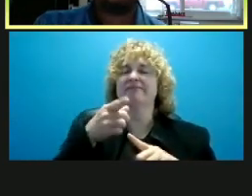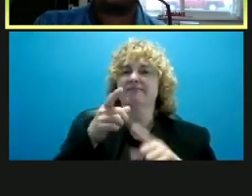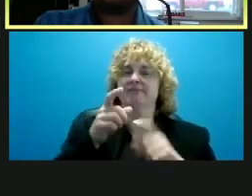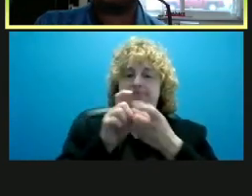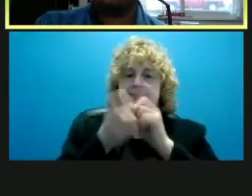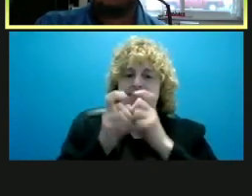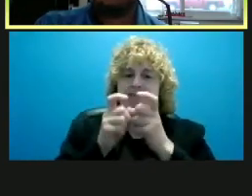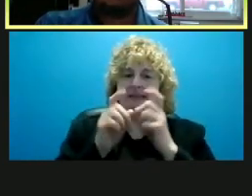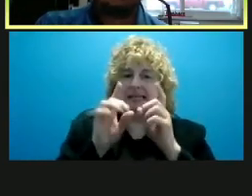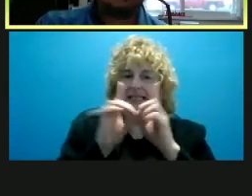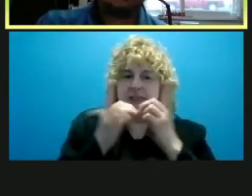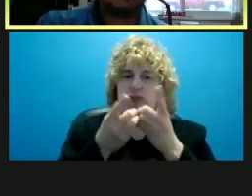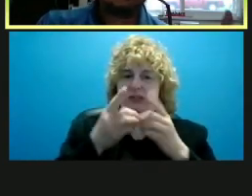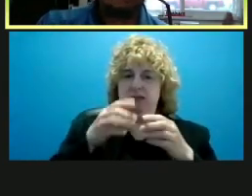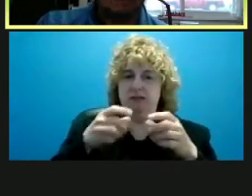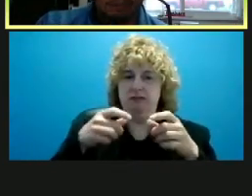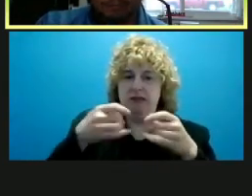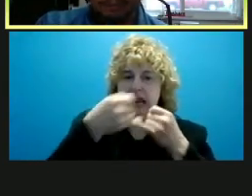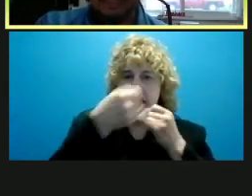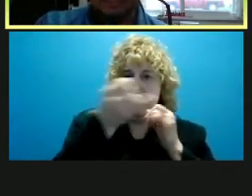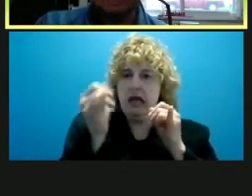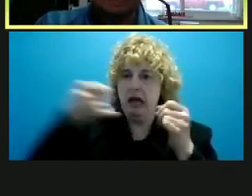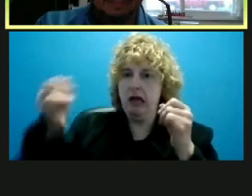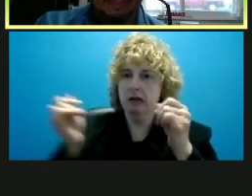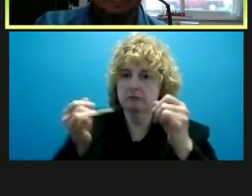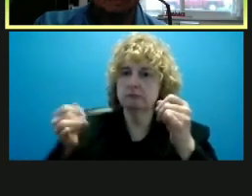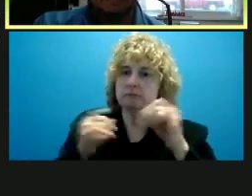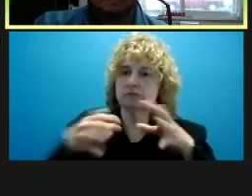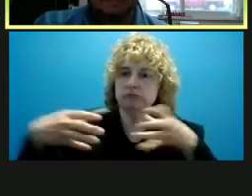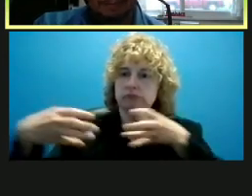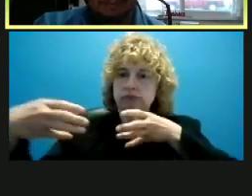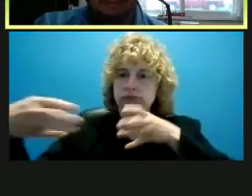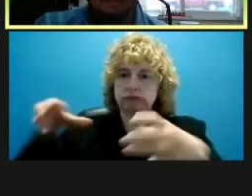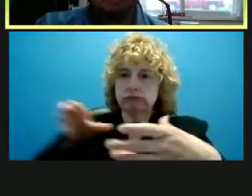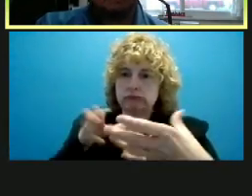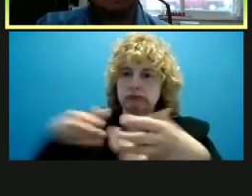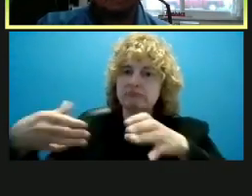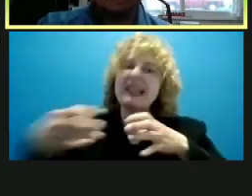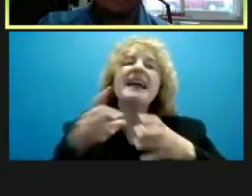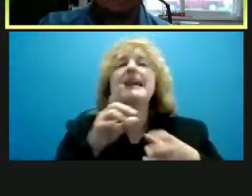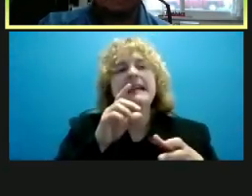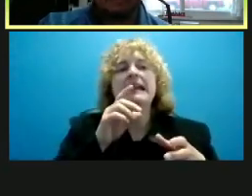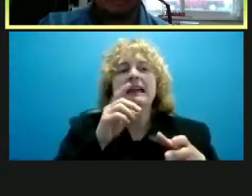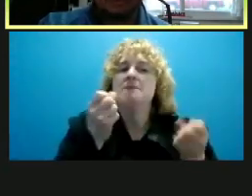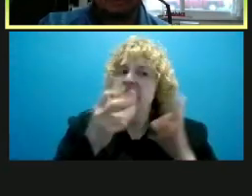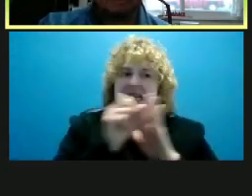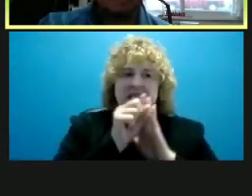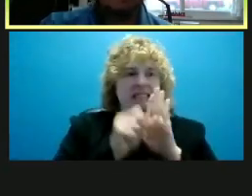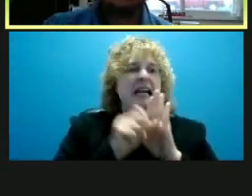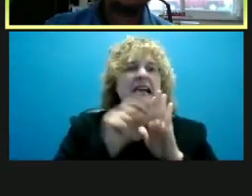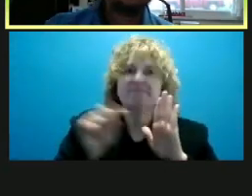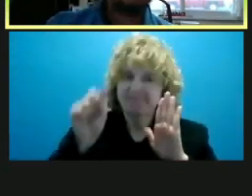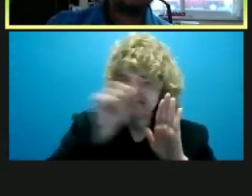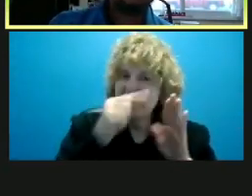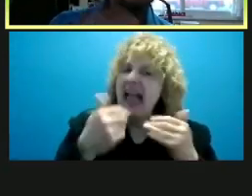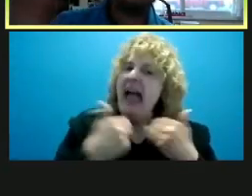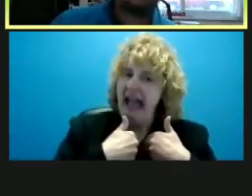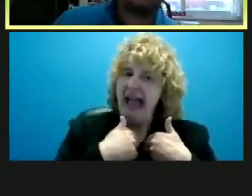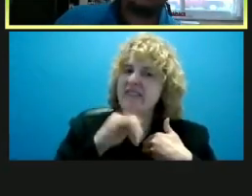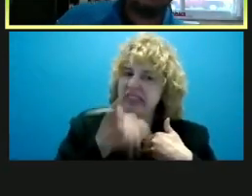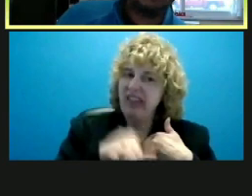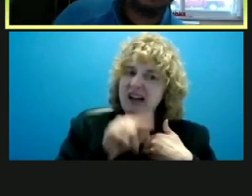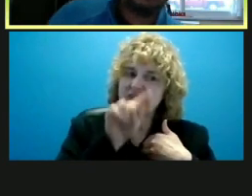This is not a new invention. There are at least a lot of, there are already a lot of states with the redistricting commissions. There are all